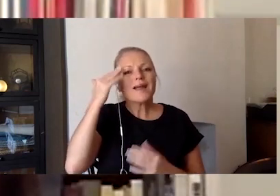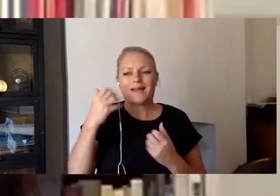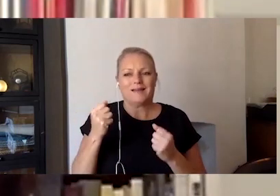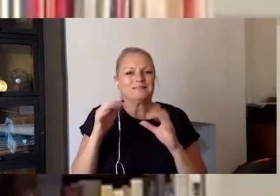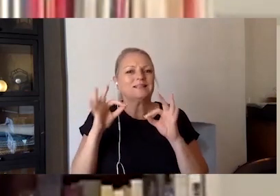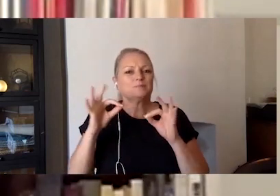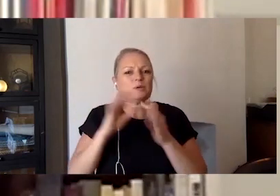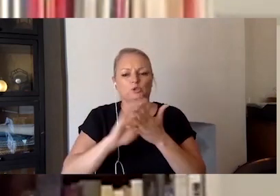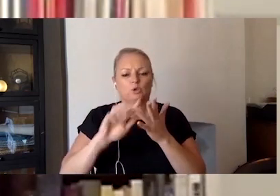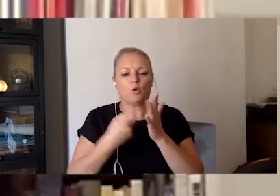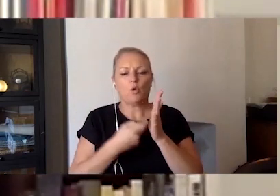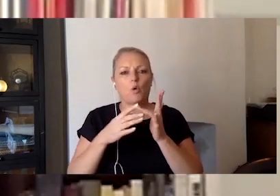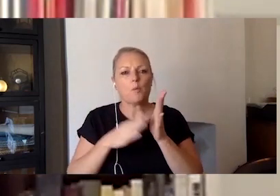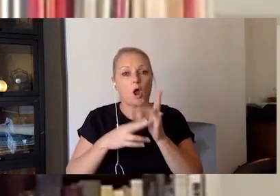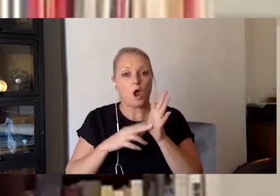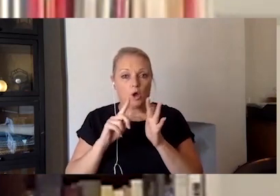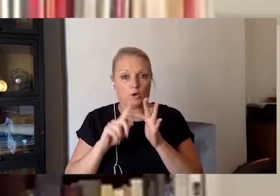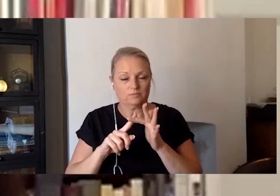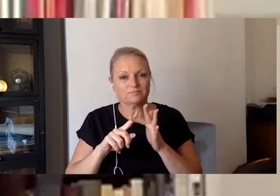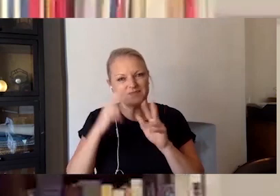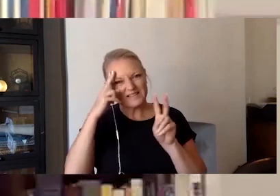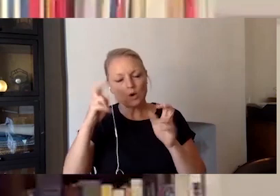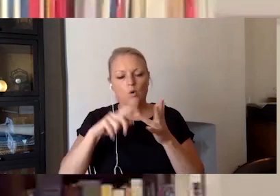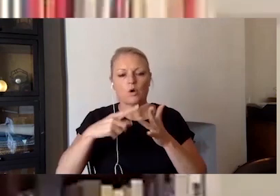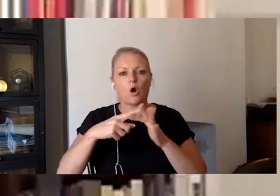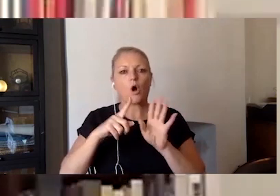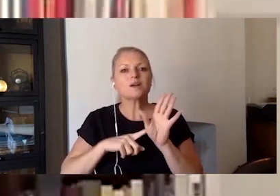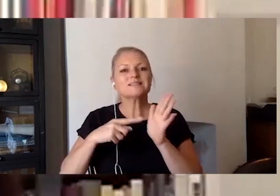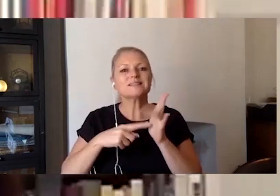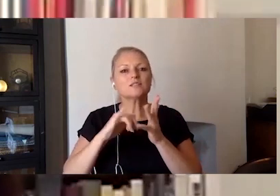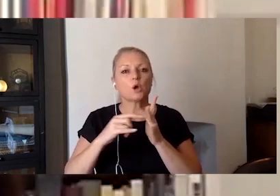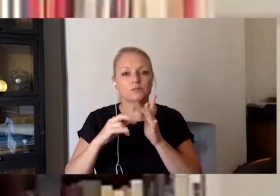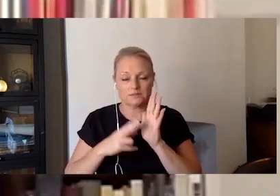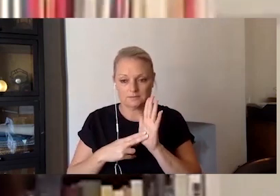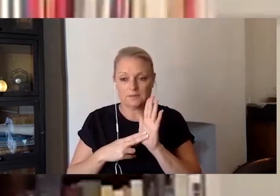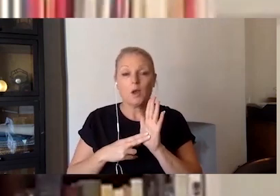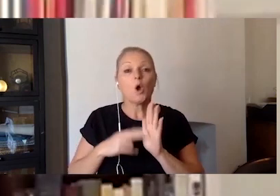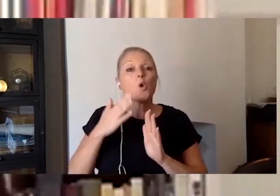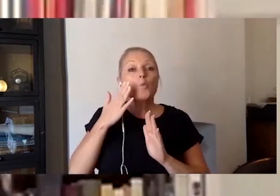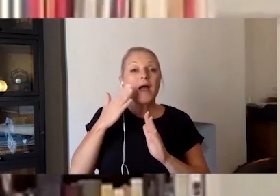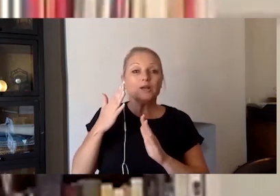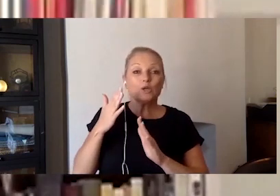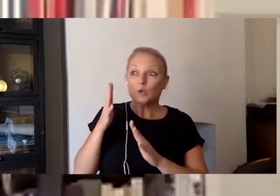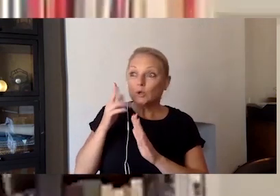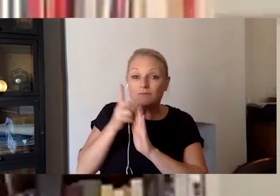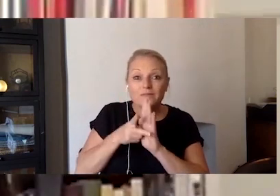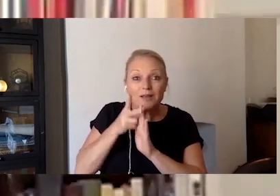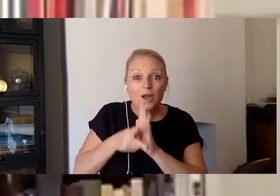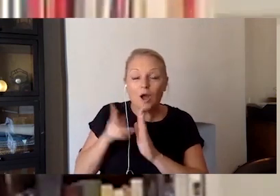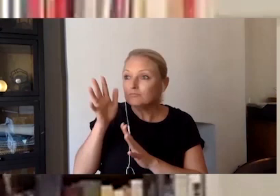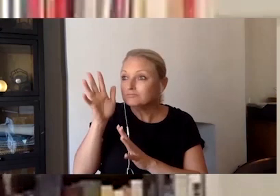oxytocin. But when you call someone or video chat, you do release oxytocin. Why does that